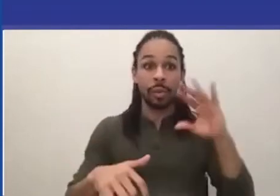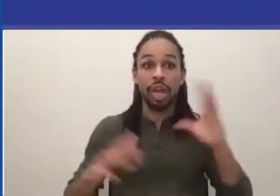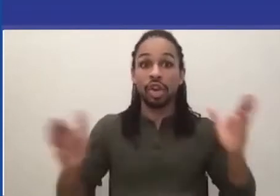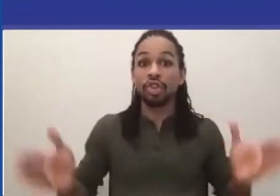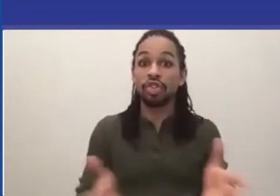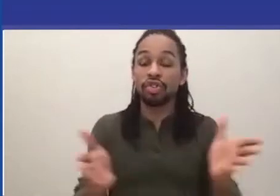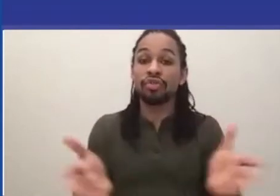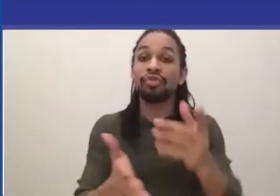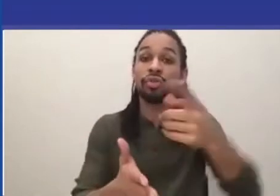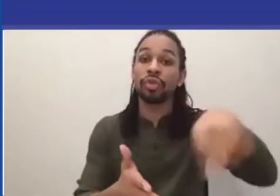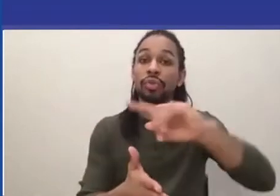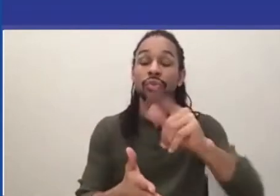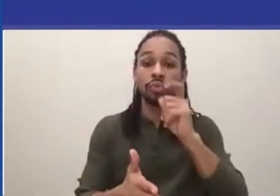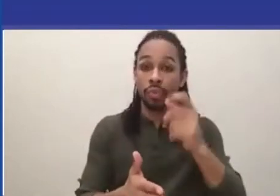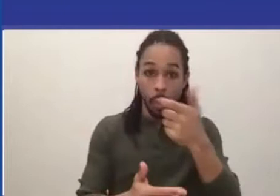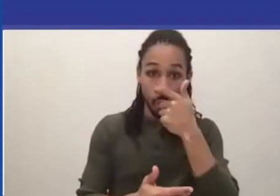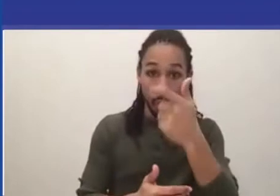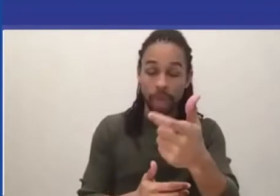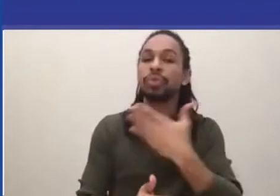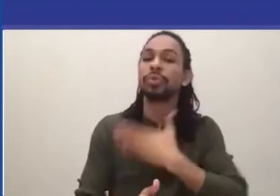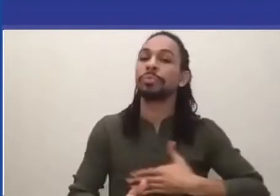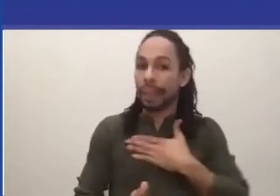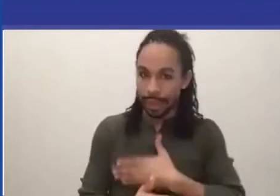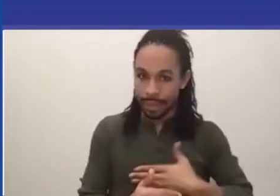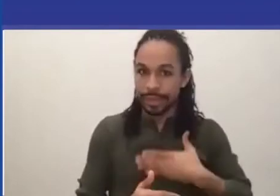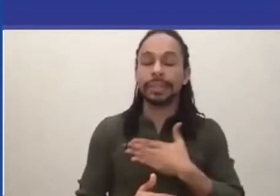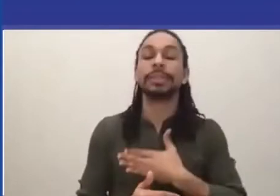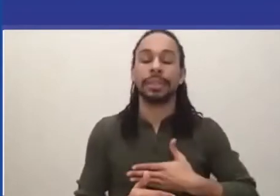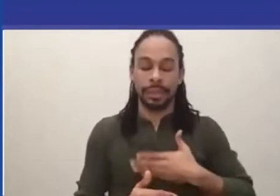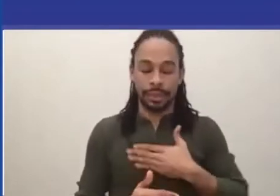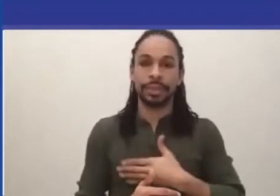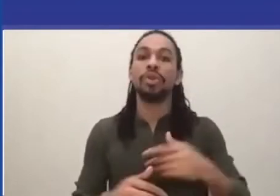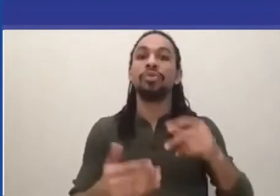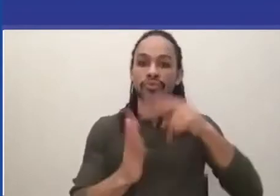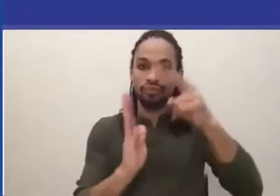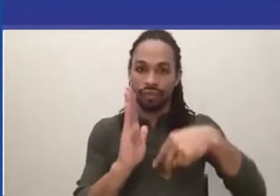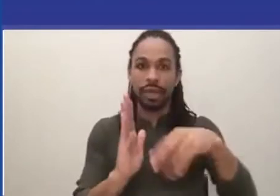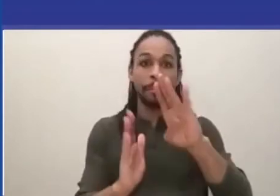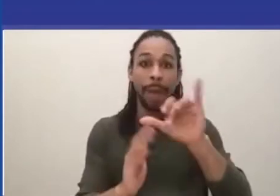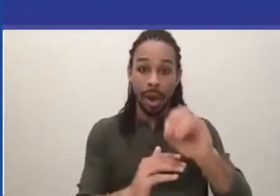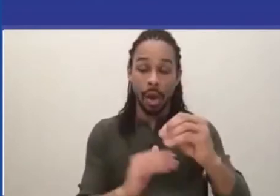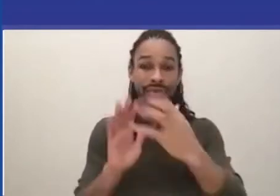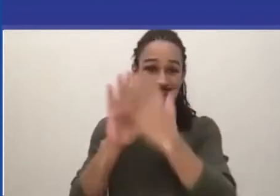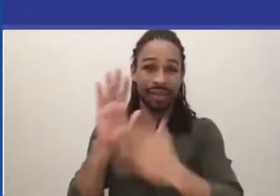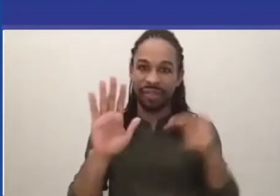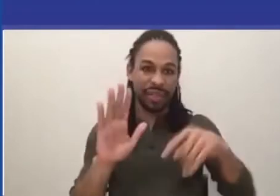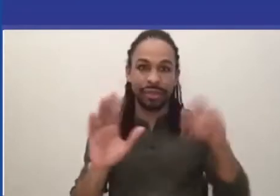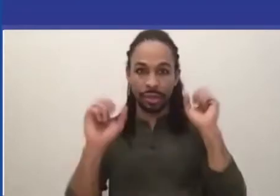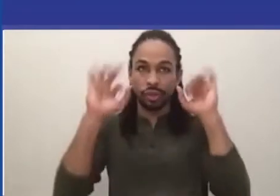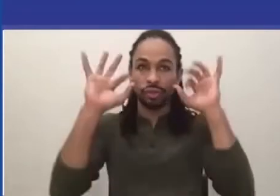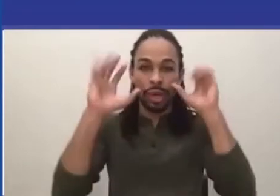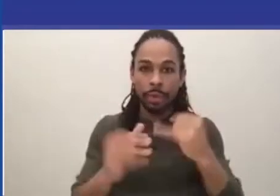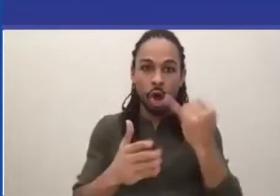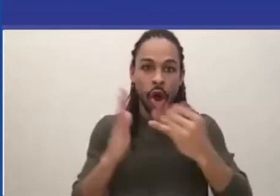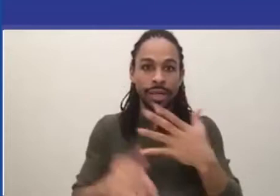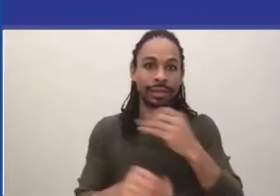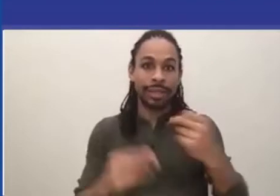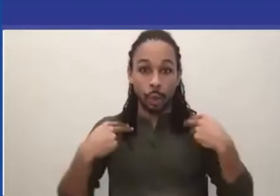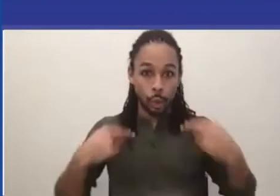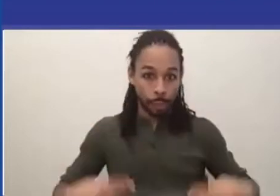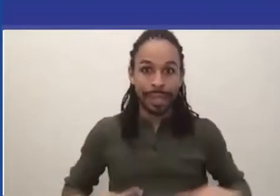these incredible artists and human beings to find out more about their work and to find out more about how you can follow